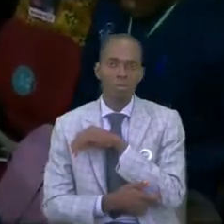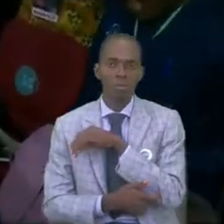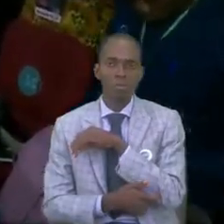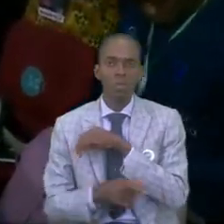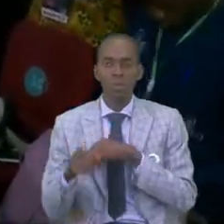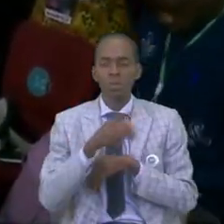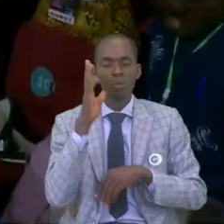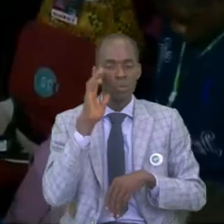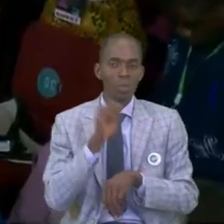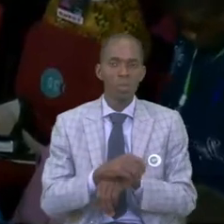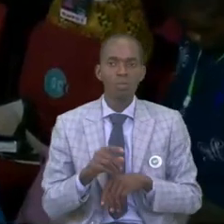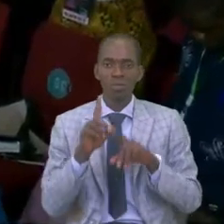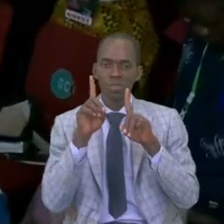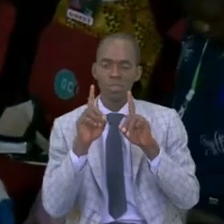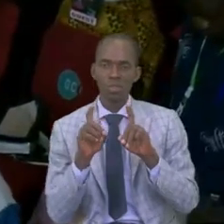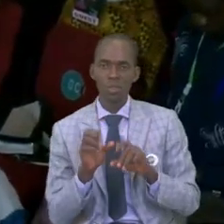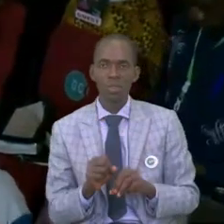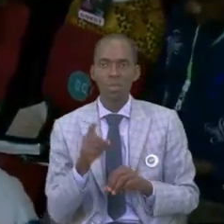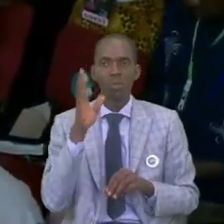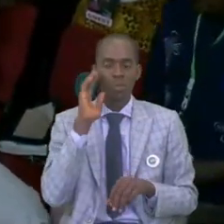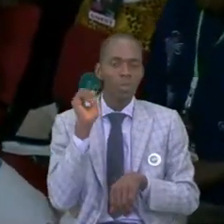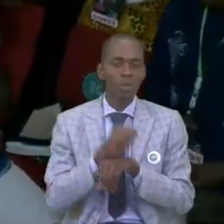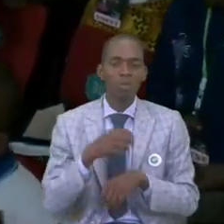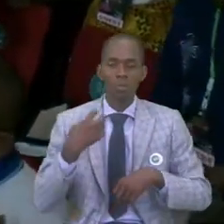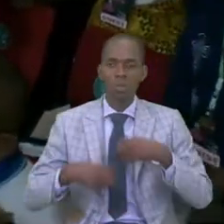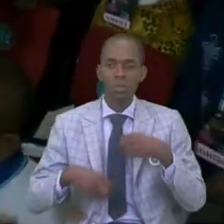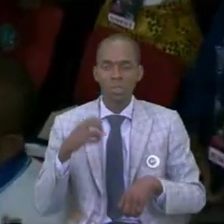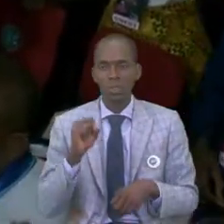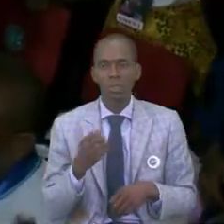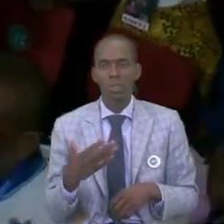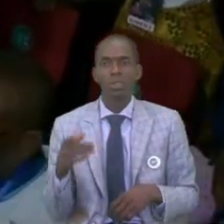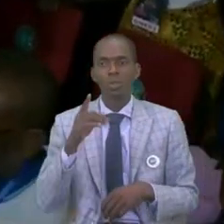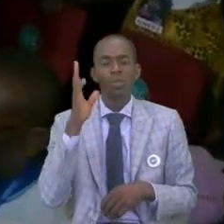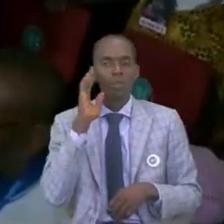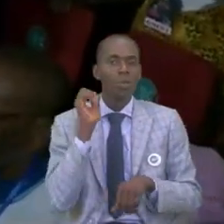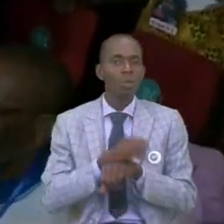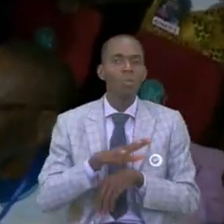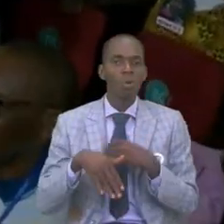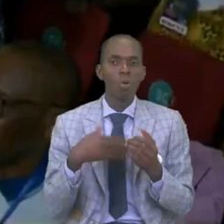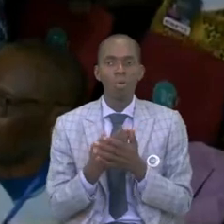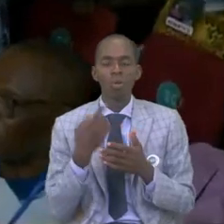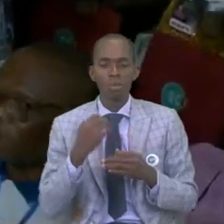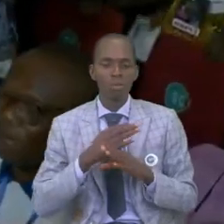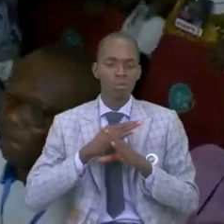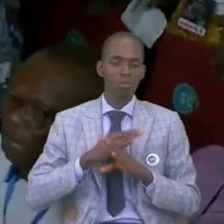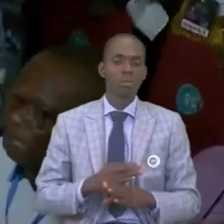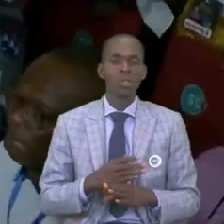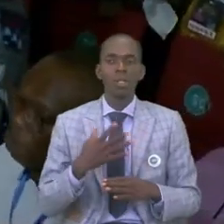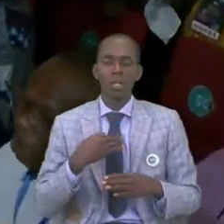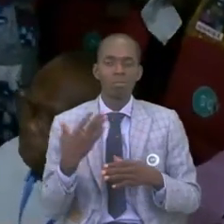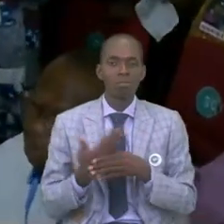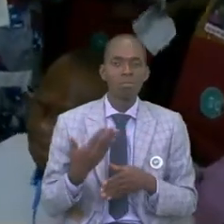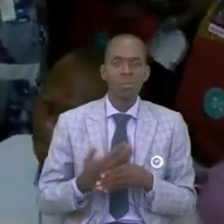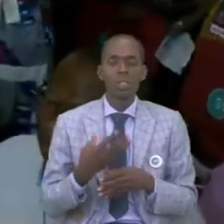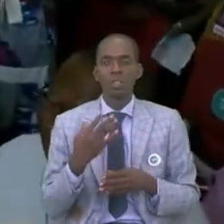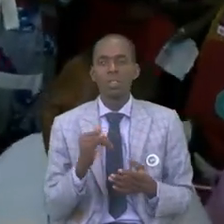Overcome trial. Overcome difficulties. Overcome all the hindrances and the blockages that